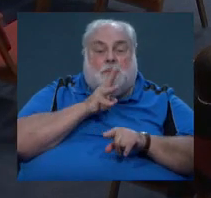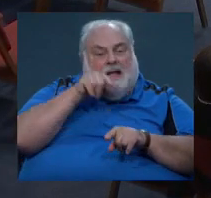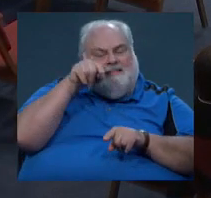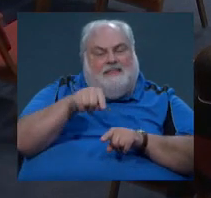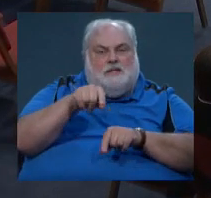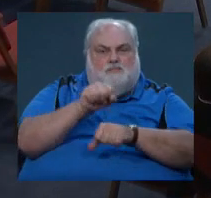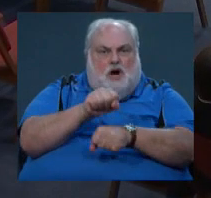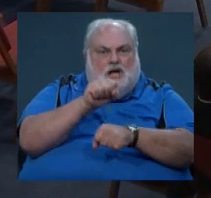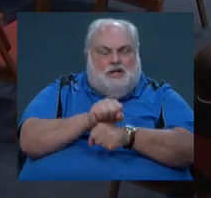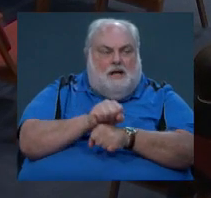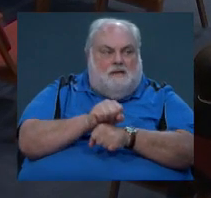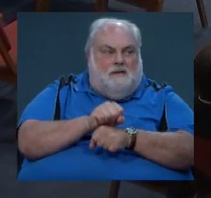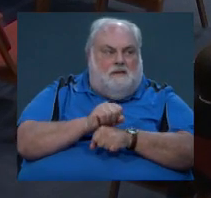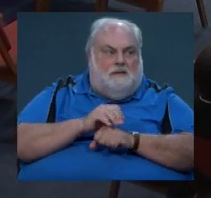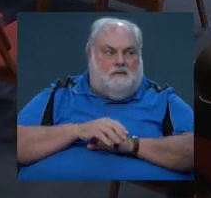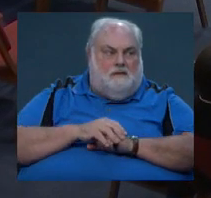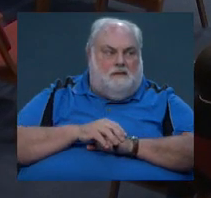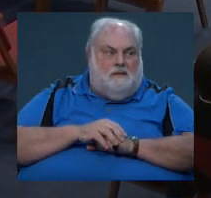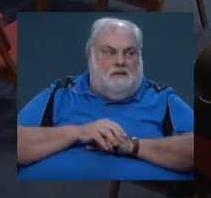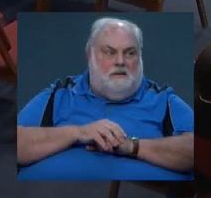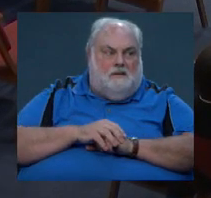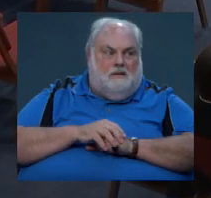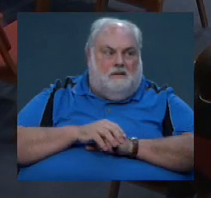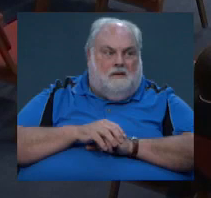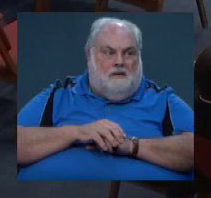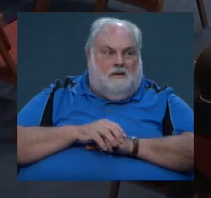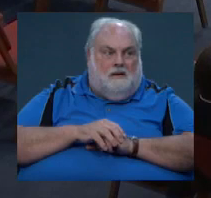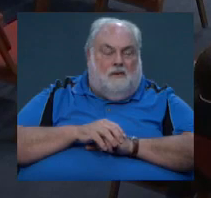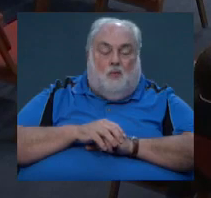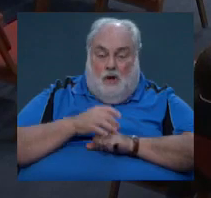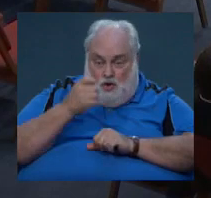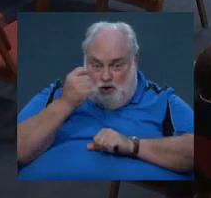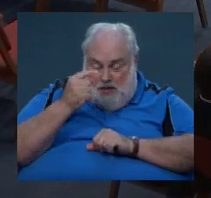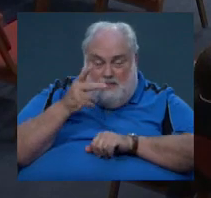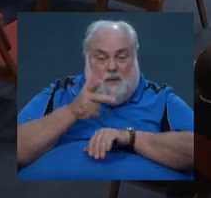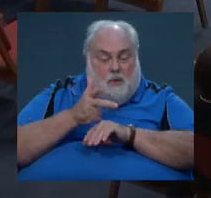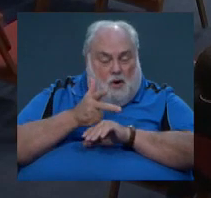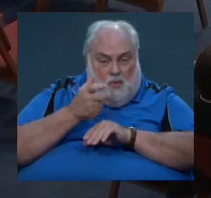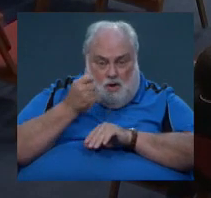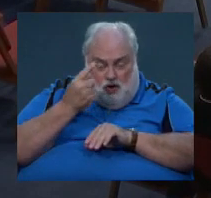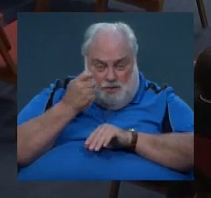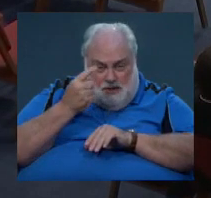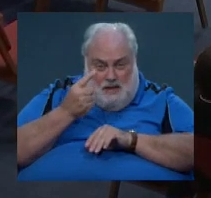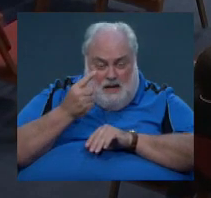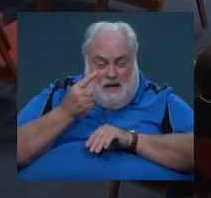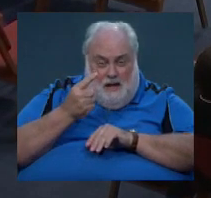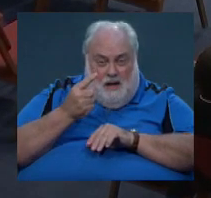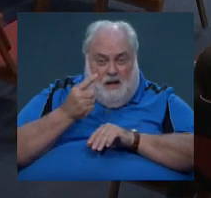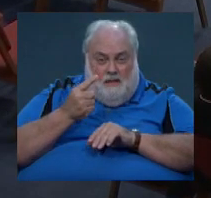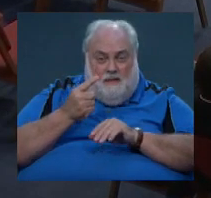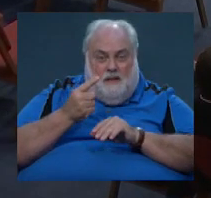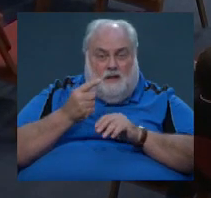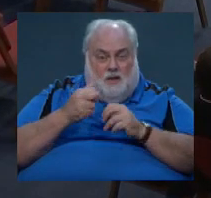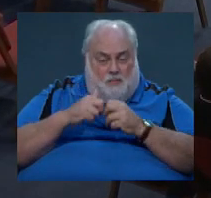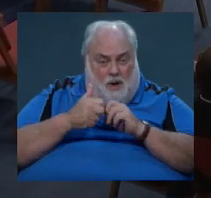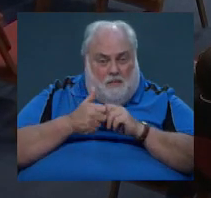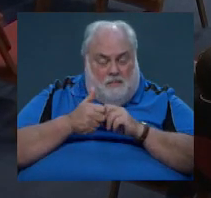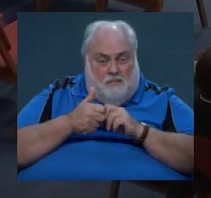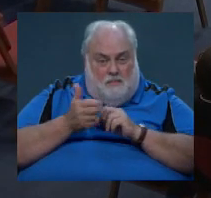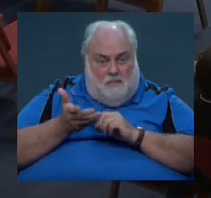project. What? The project. Well, I mean, we understand the parking. We understand that it's a problem,